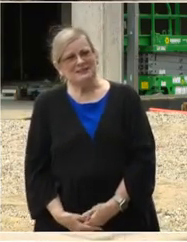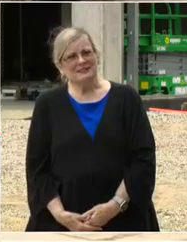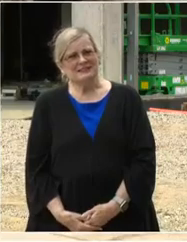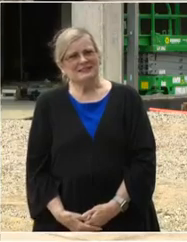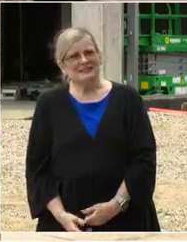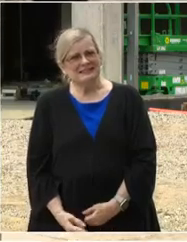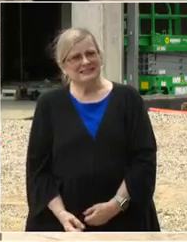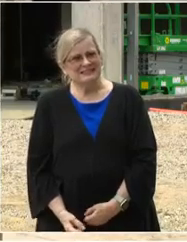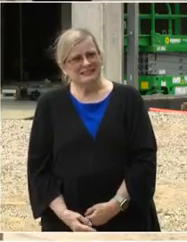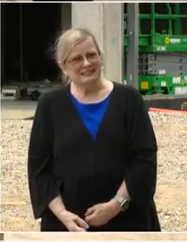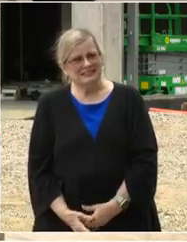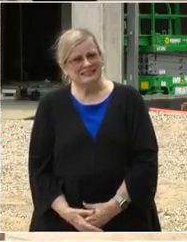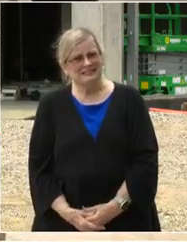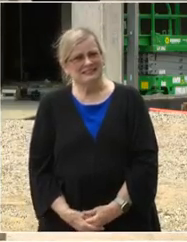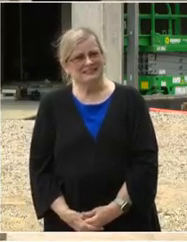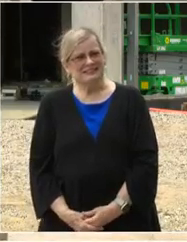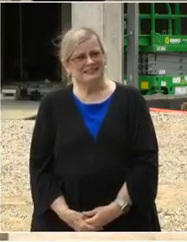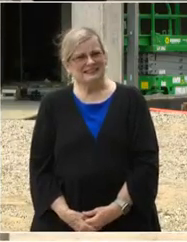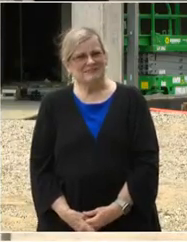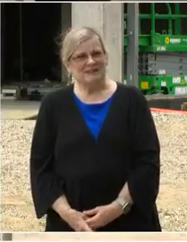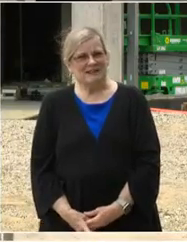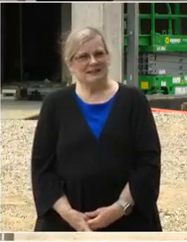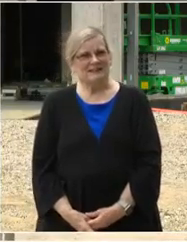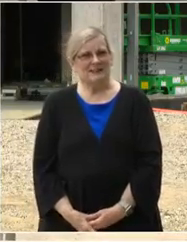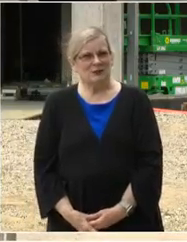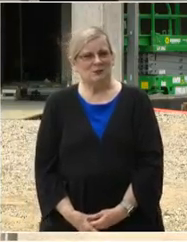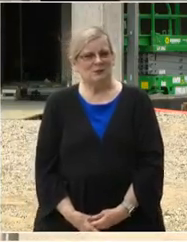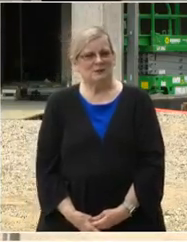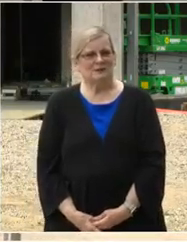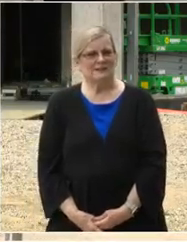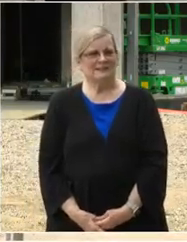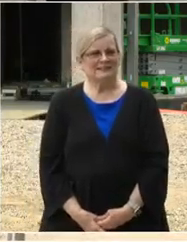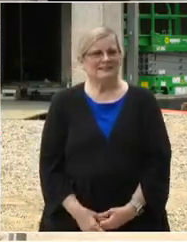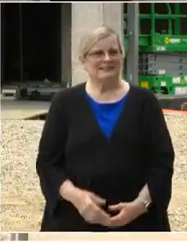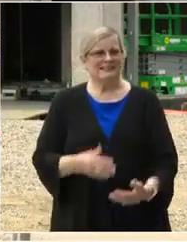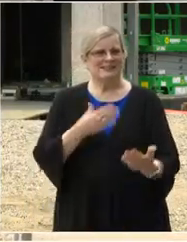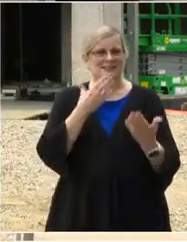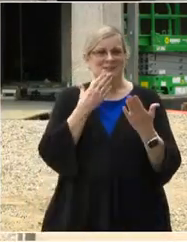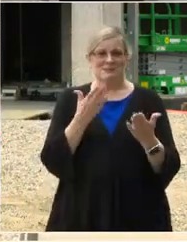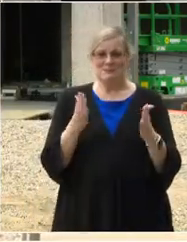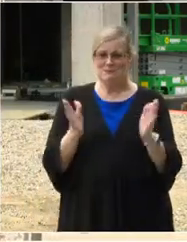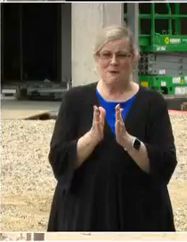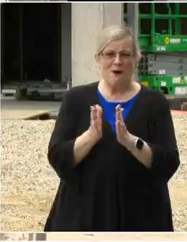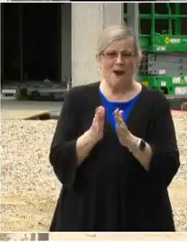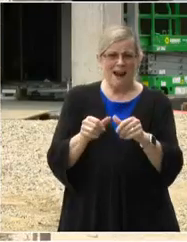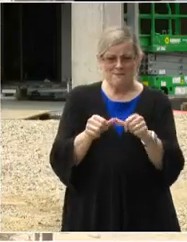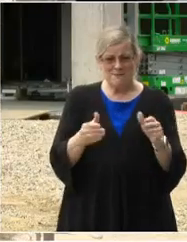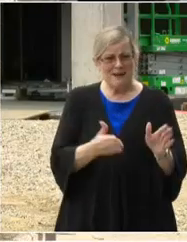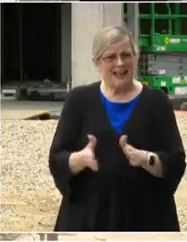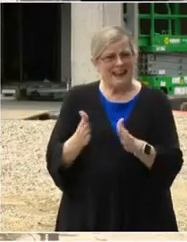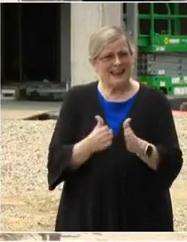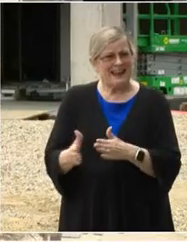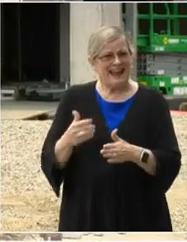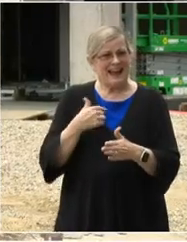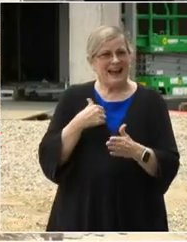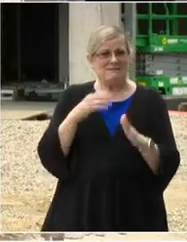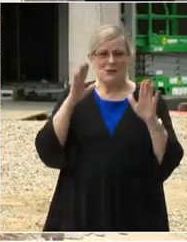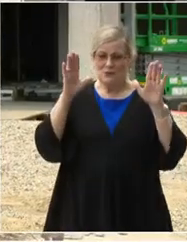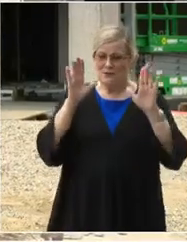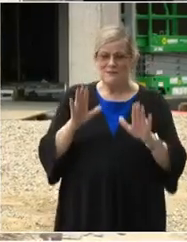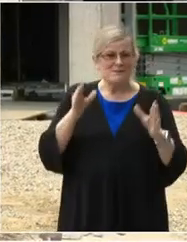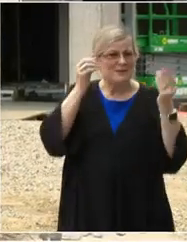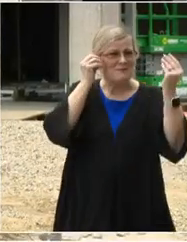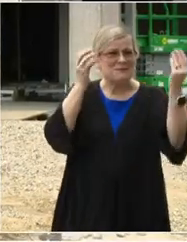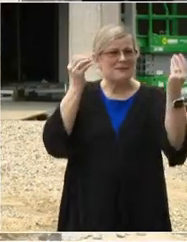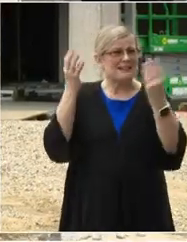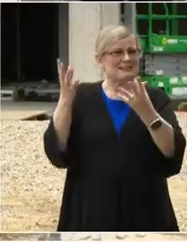small area planning is. I've been involved in a lot of them. We get a lot of great information from them,